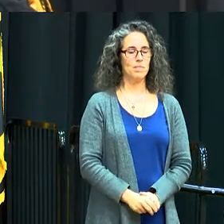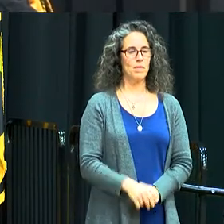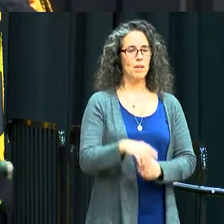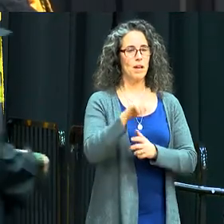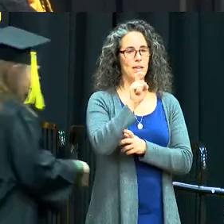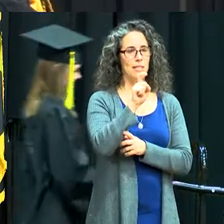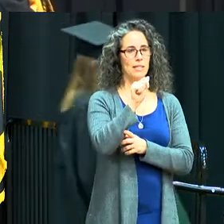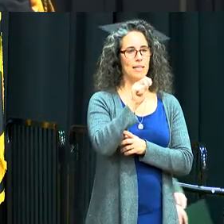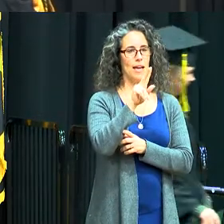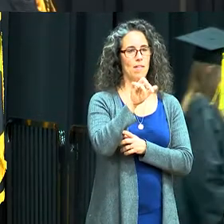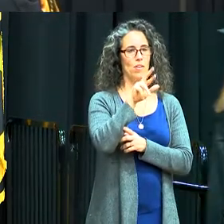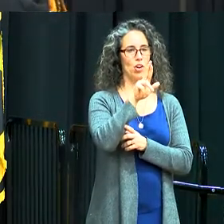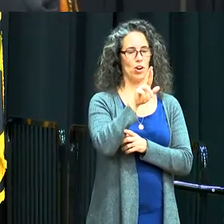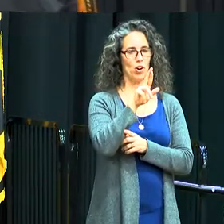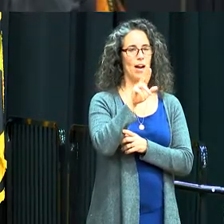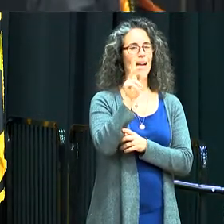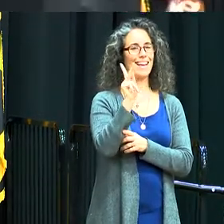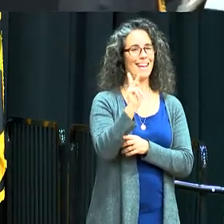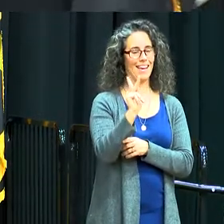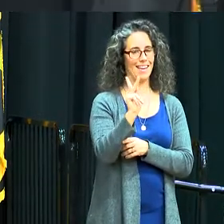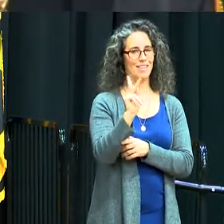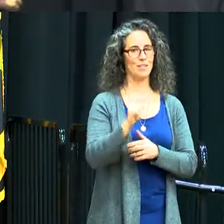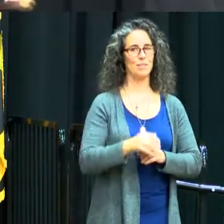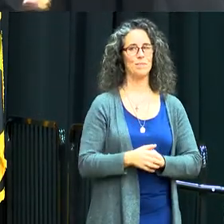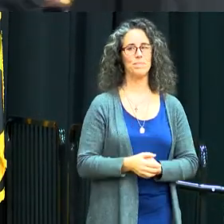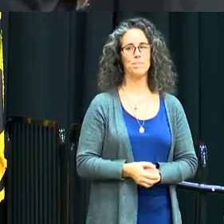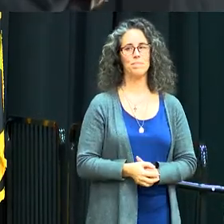Xavier Isaiah King.